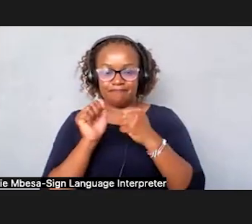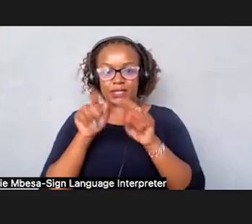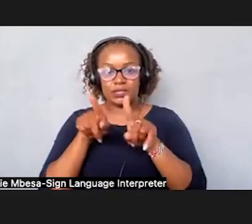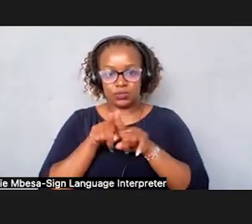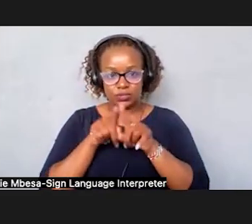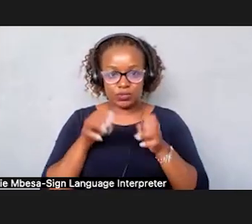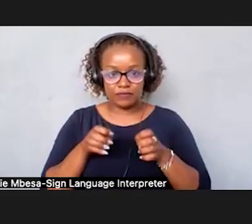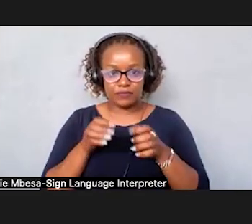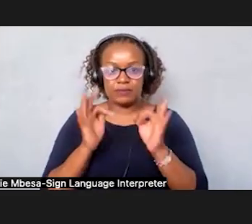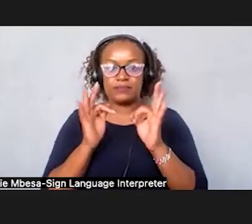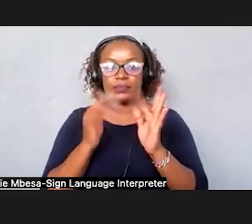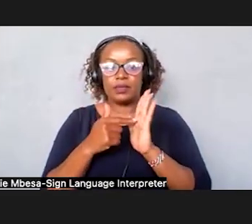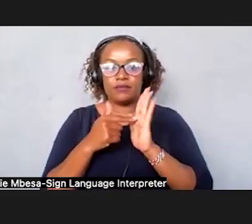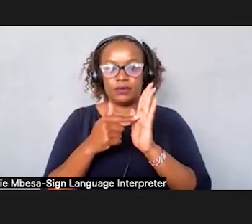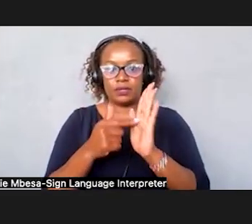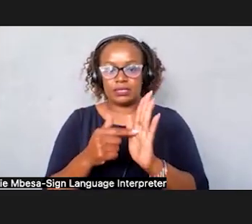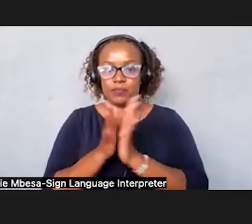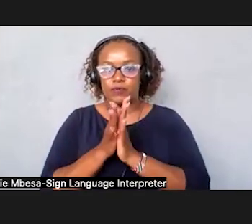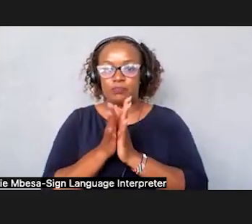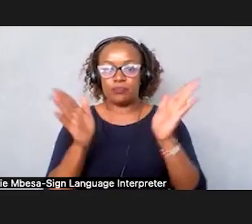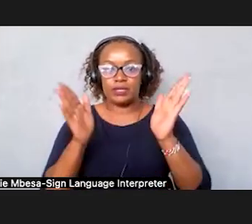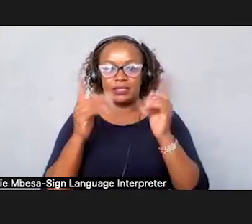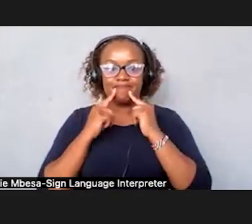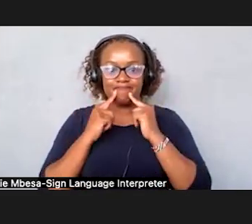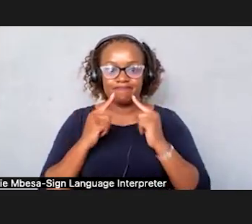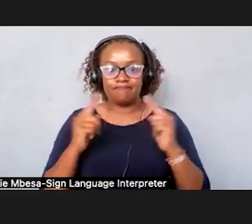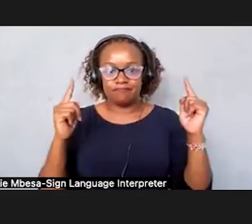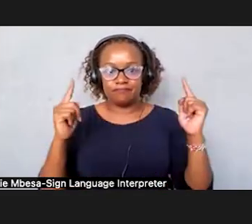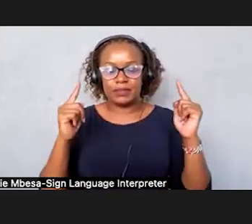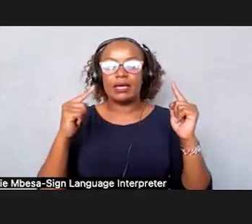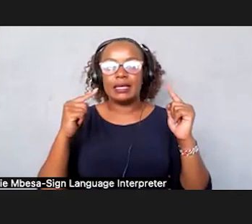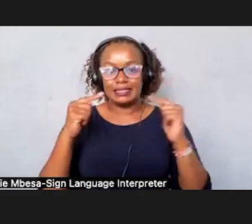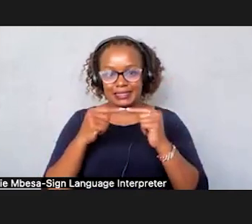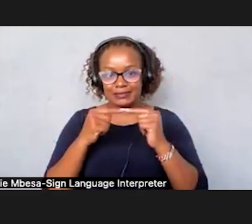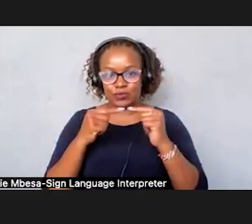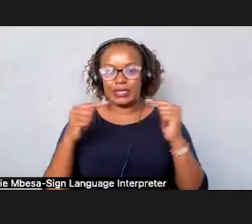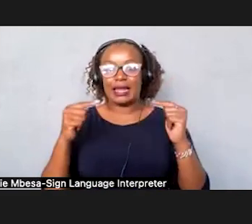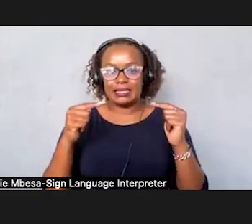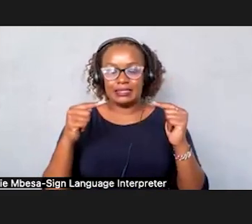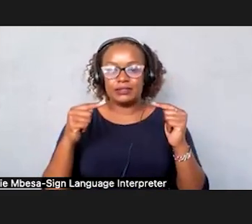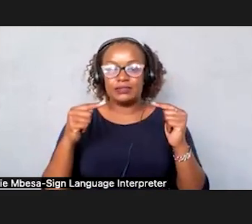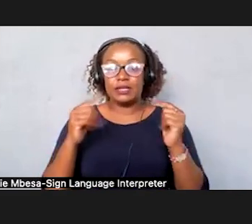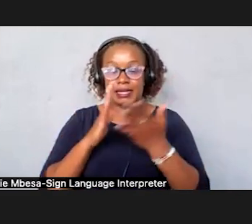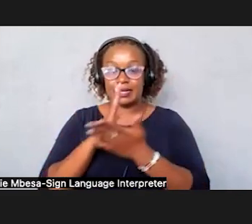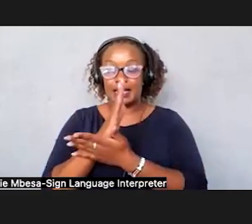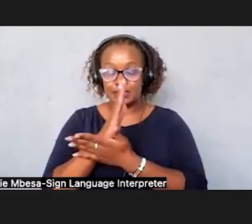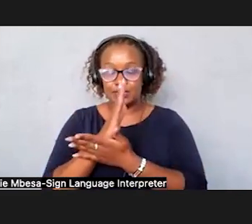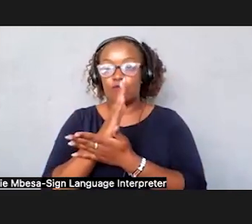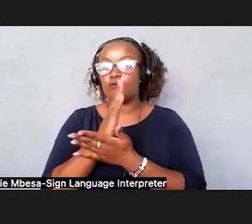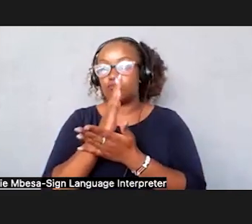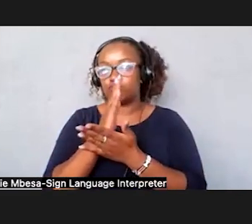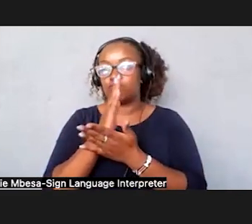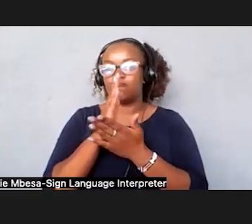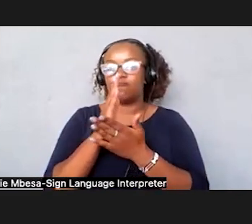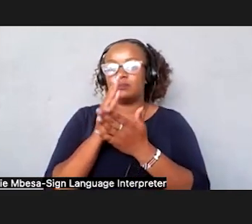such as the public declarations and the alternative rite of passage. And then we are also very keen to work